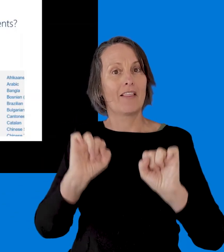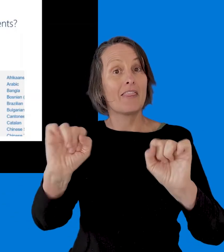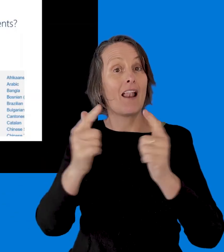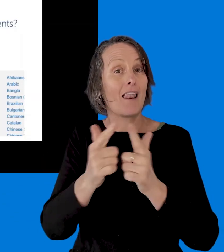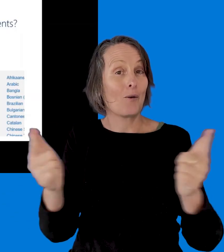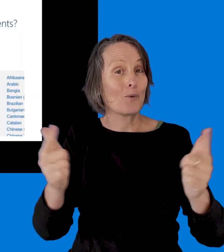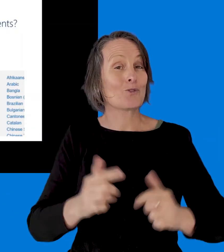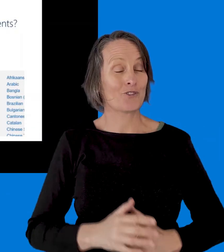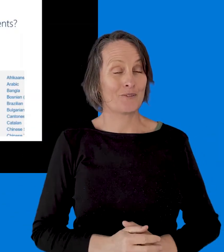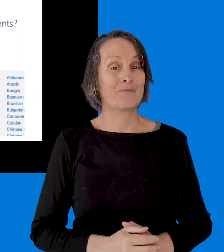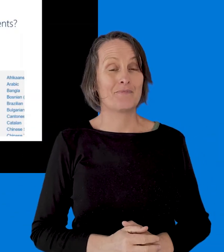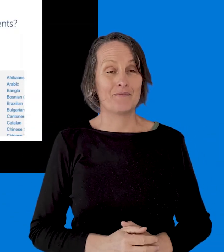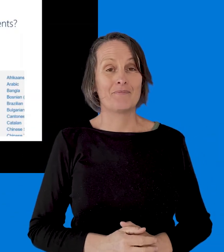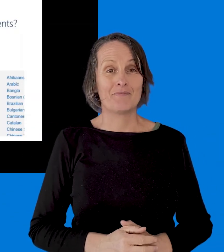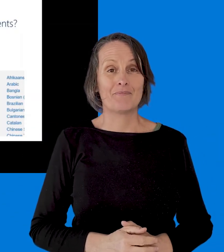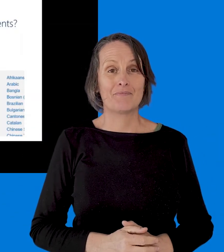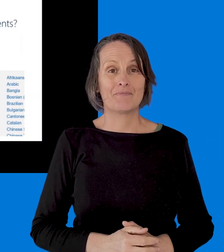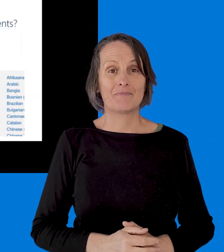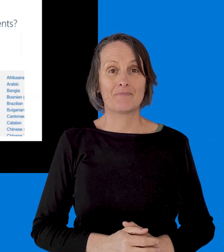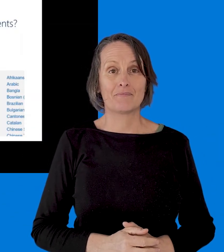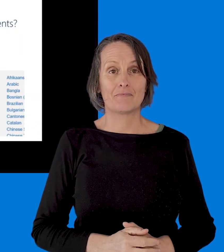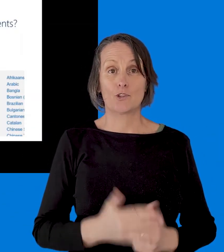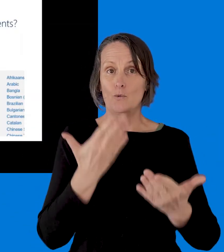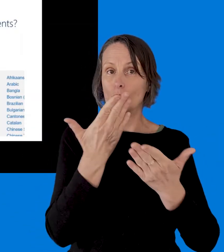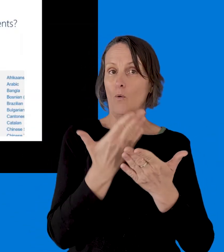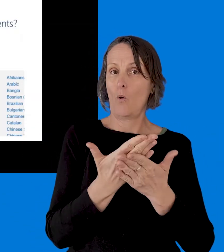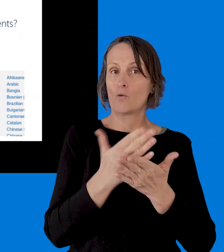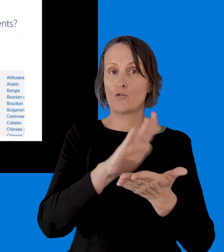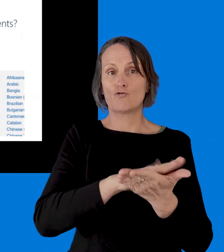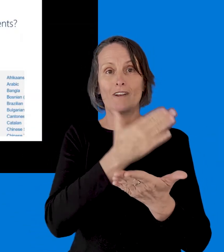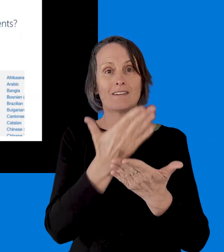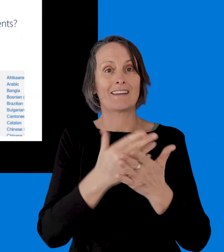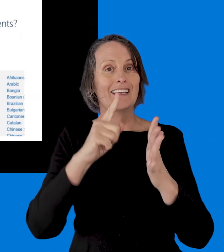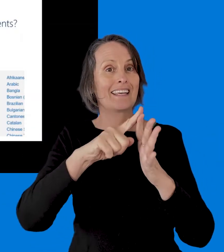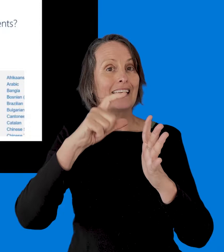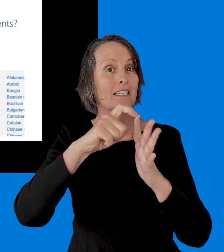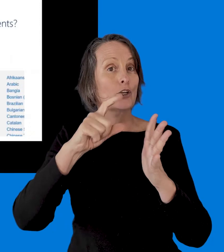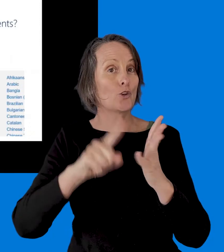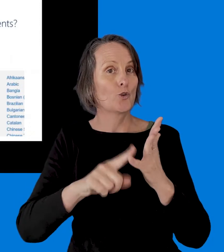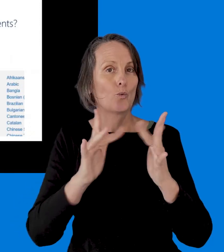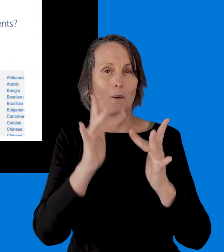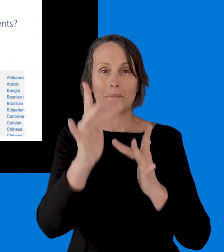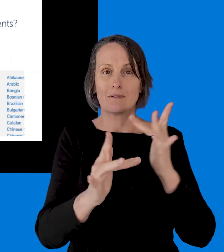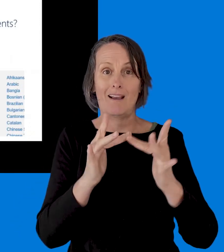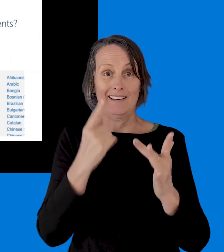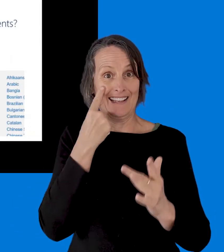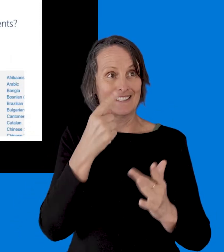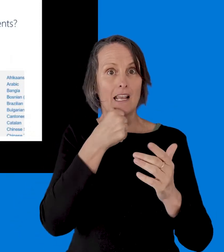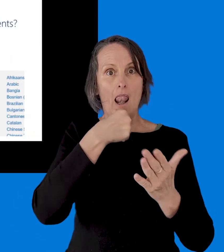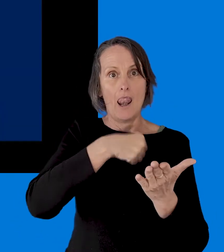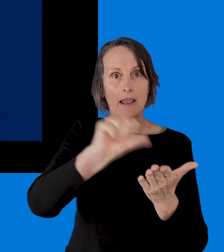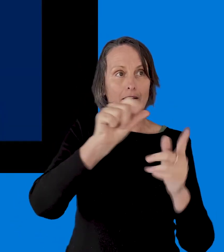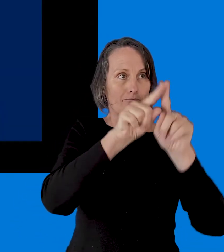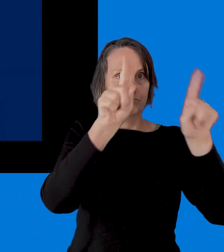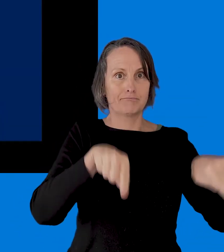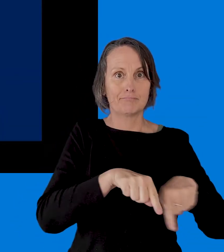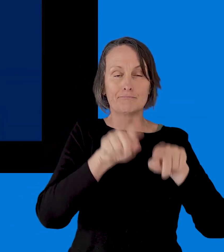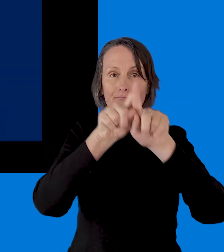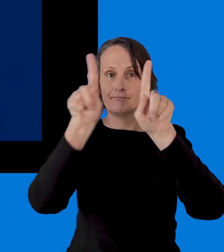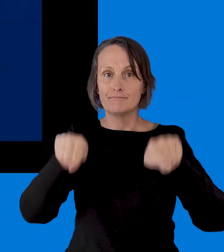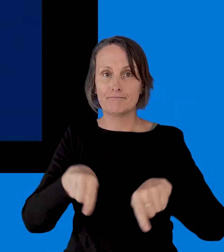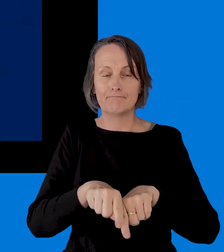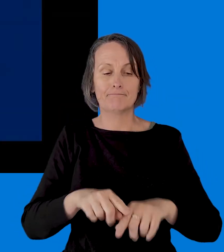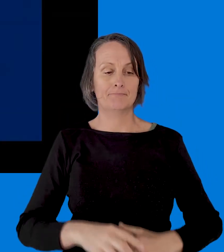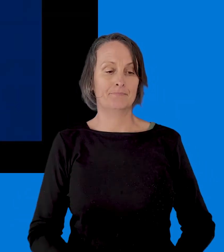they'll have in their respective languages. So that's again on the Translator EDU site. So